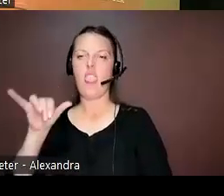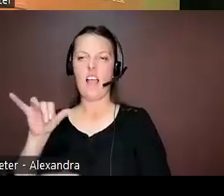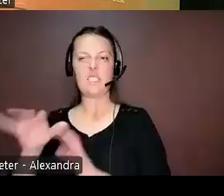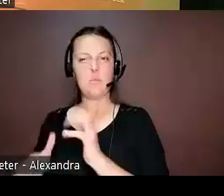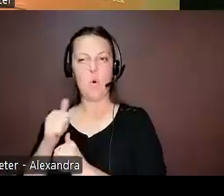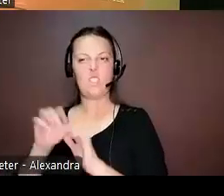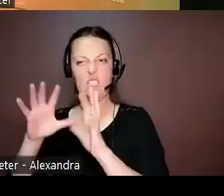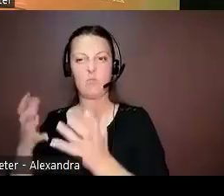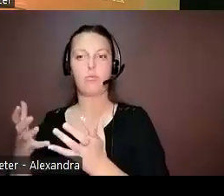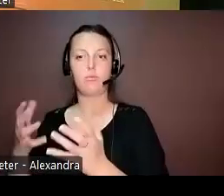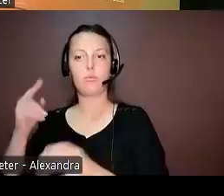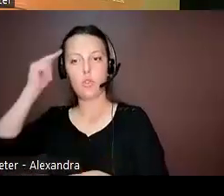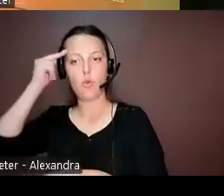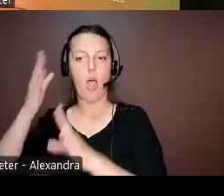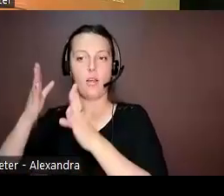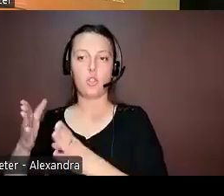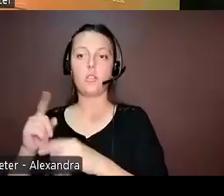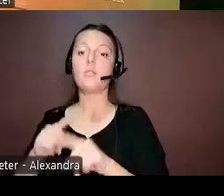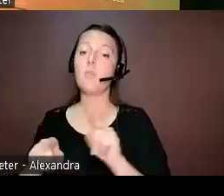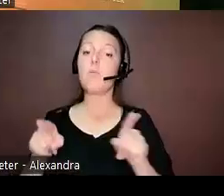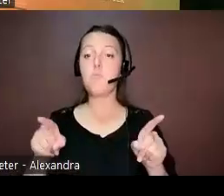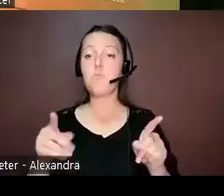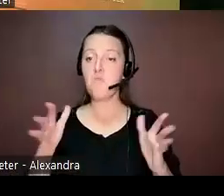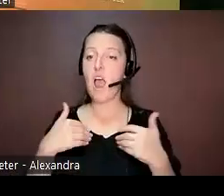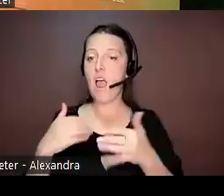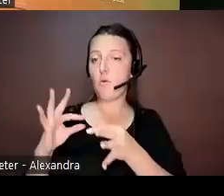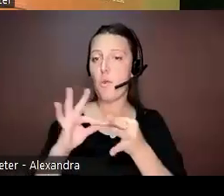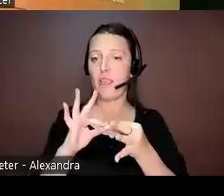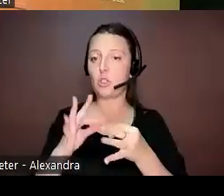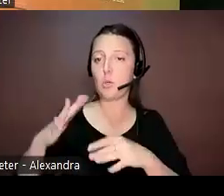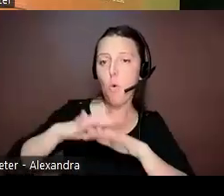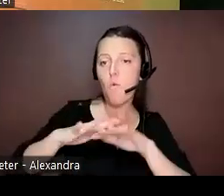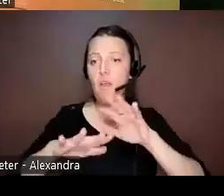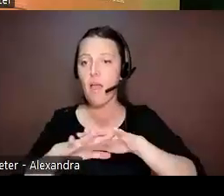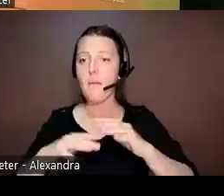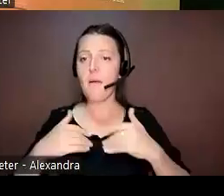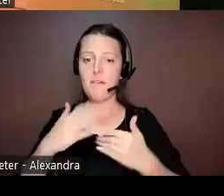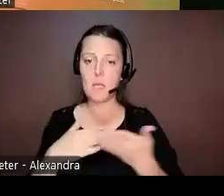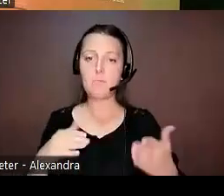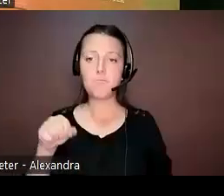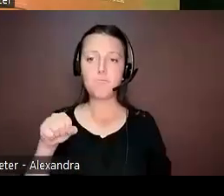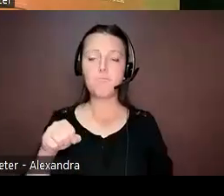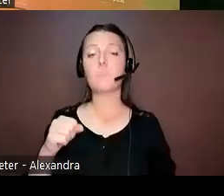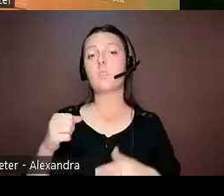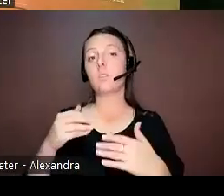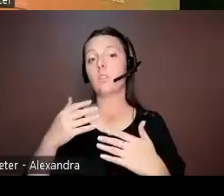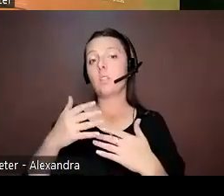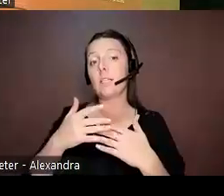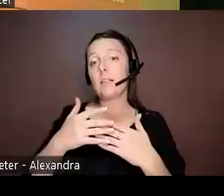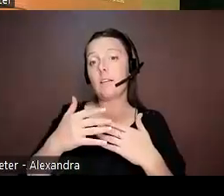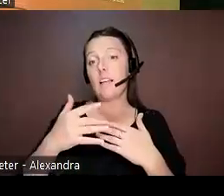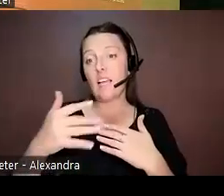terms of membership as well between neurologists and psychiatrists. And eventually, in 2003,